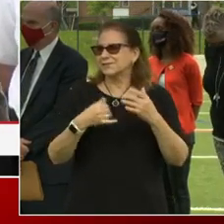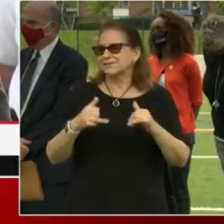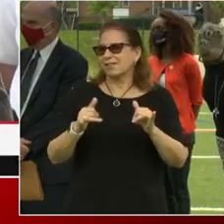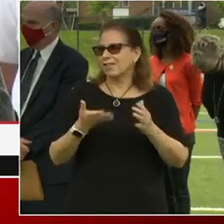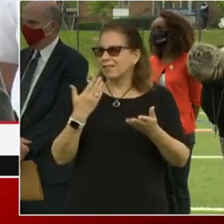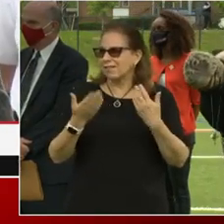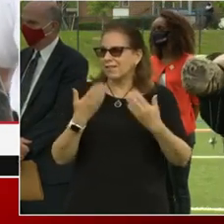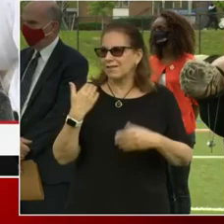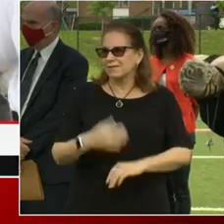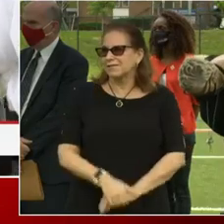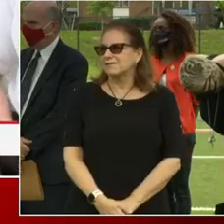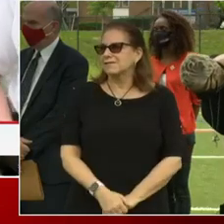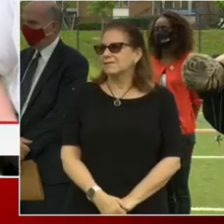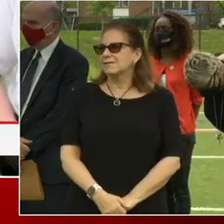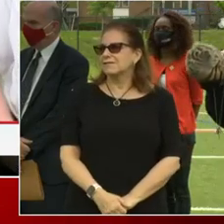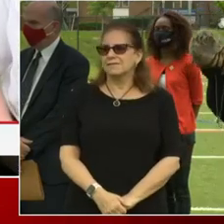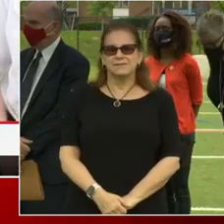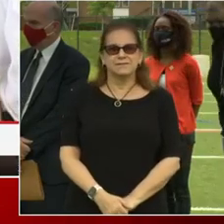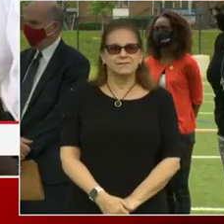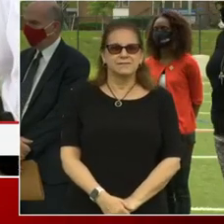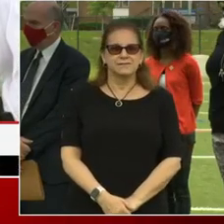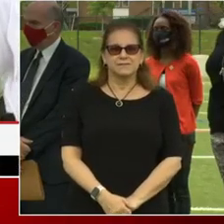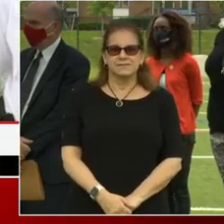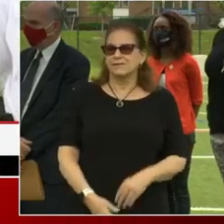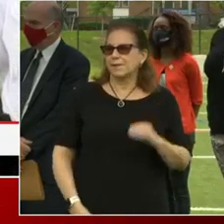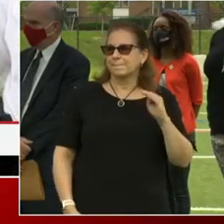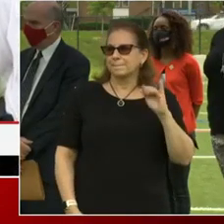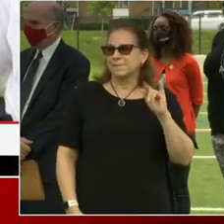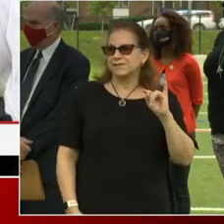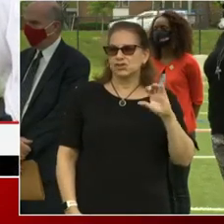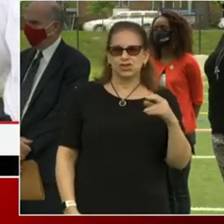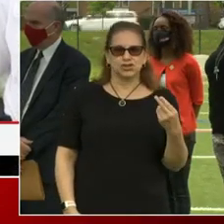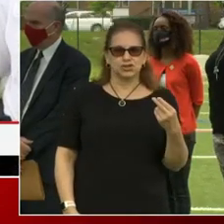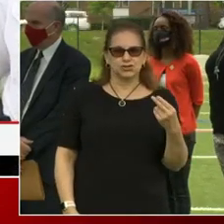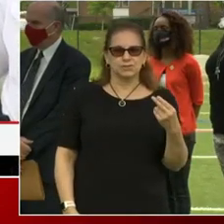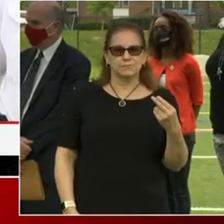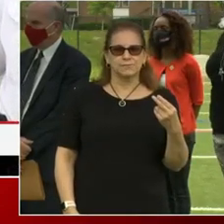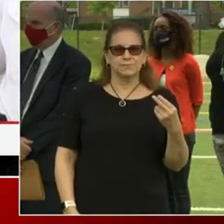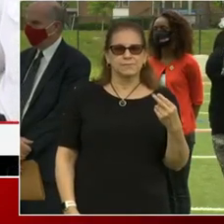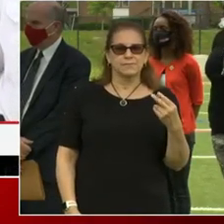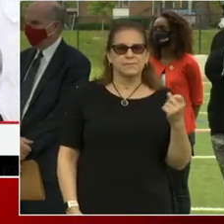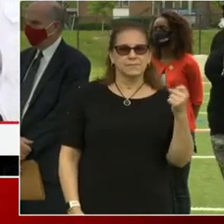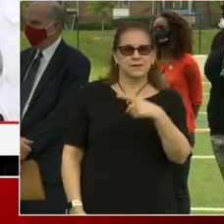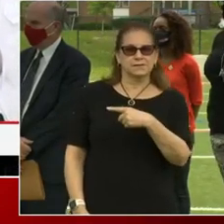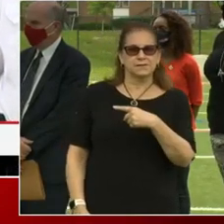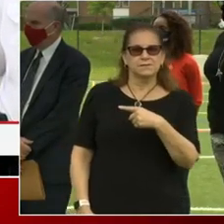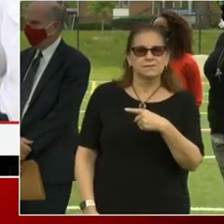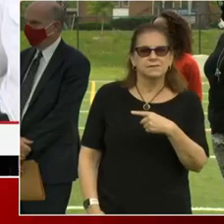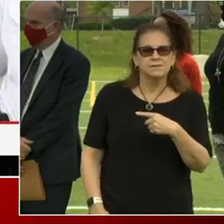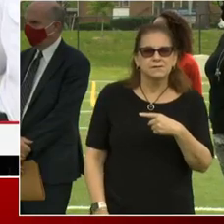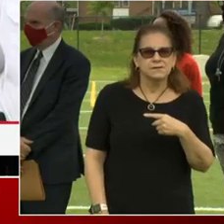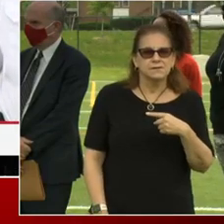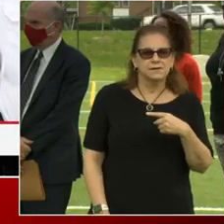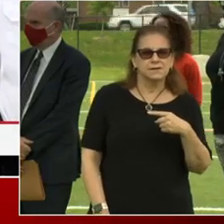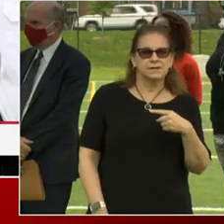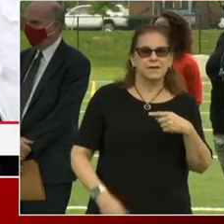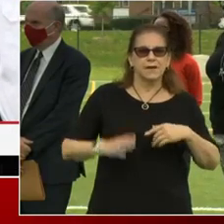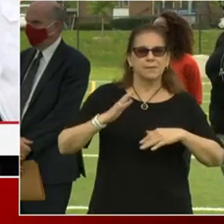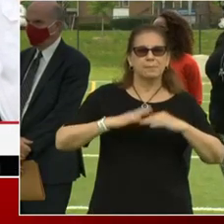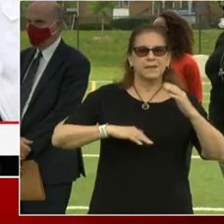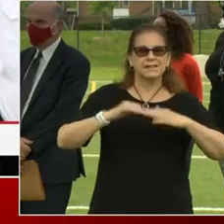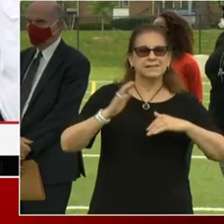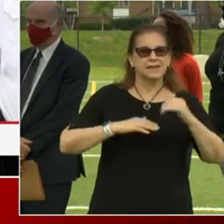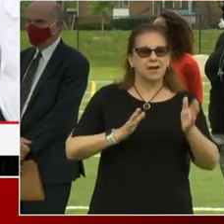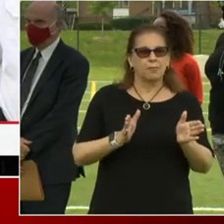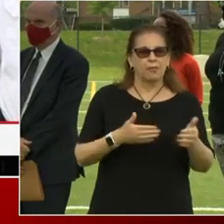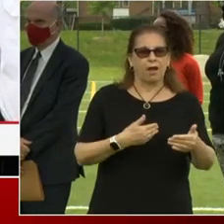Who's next? Yes, Mitch. You announced the Building Blocks initiative back in February. Could you give us an update on that initiative, if